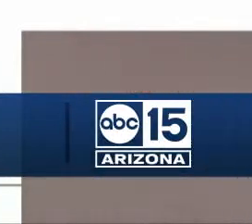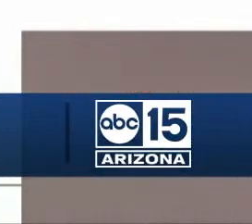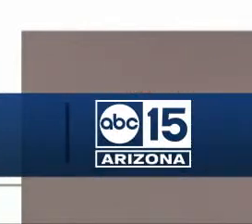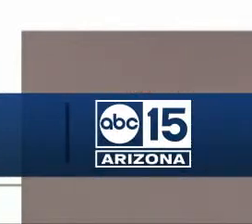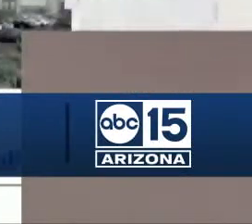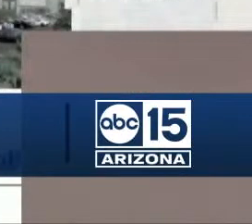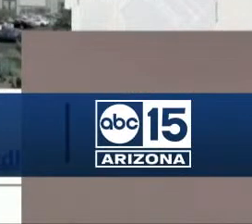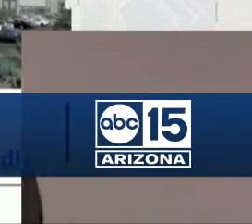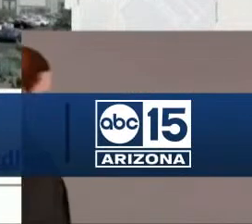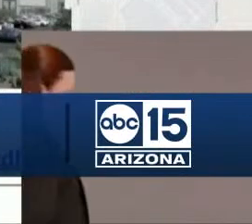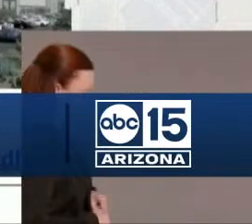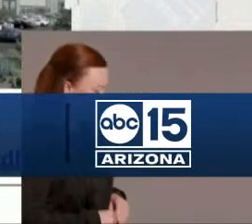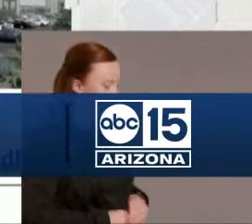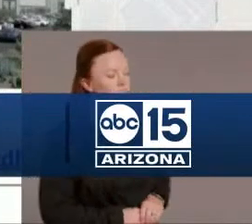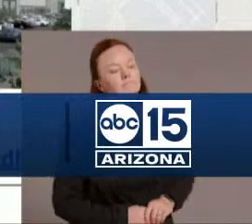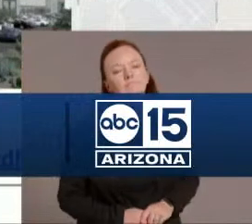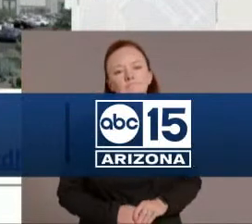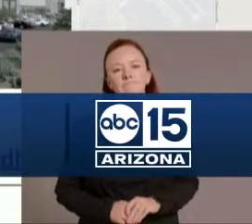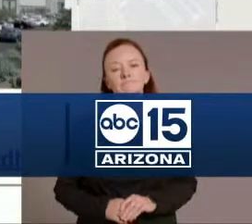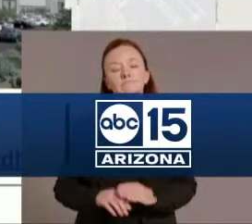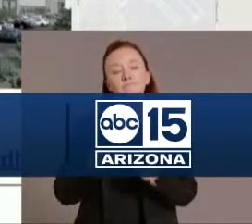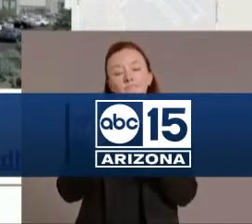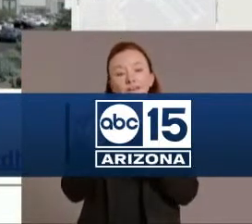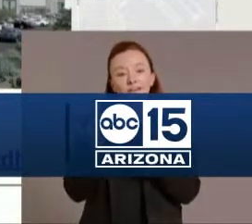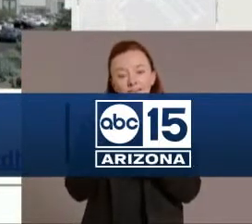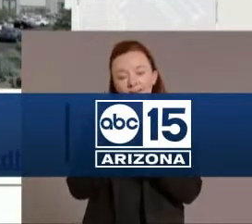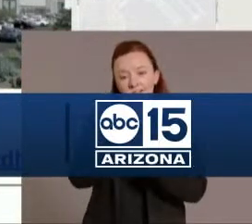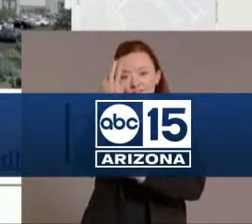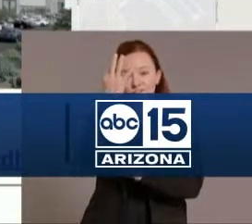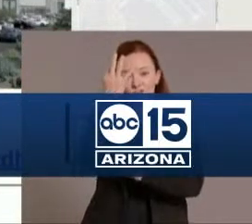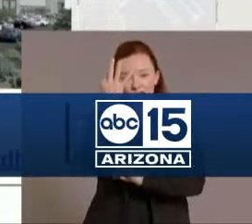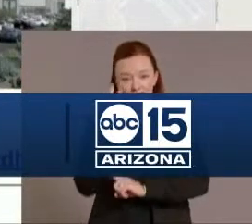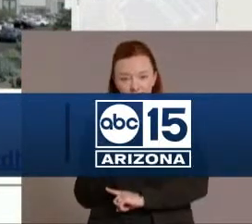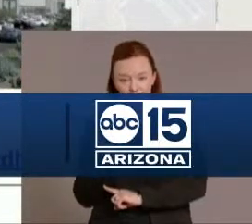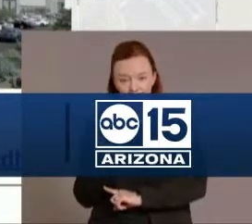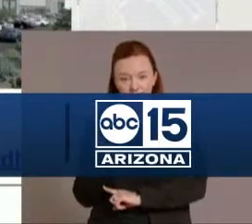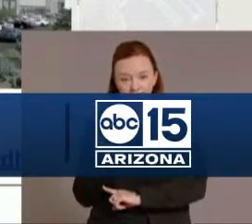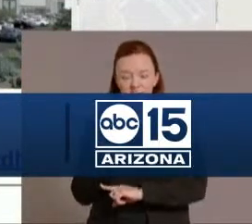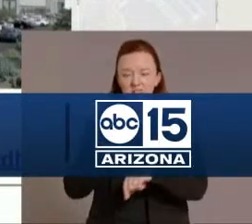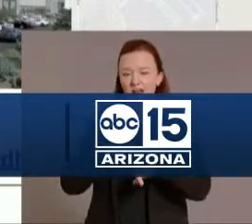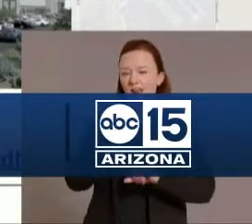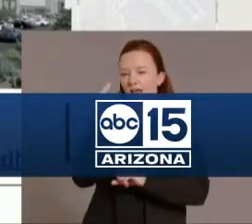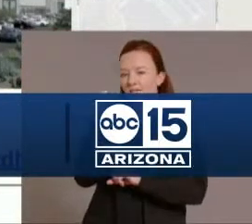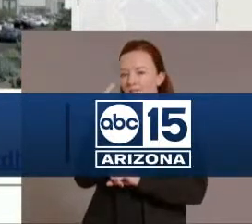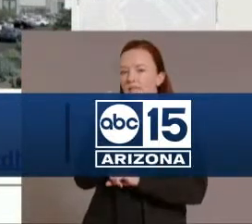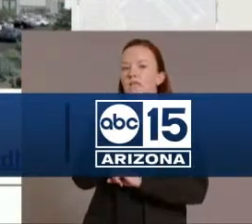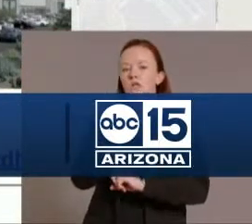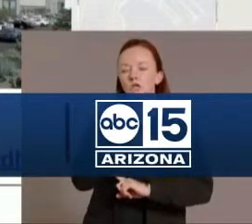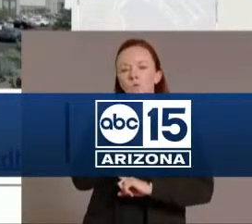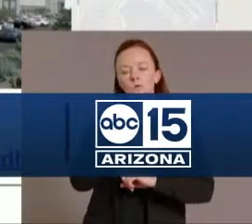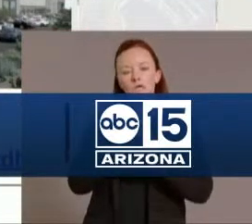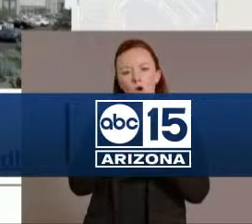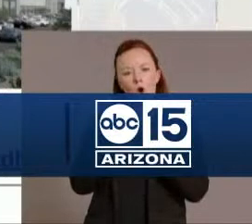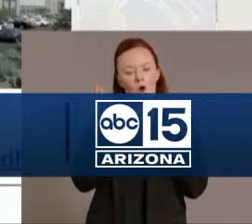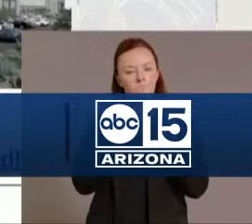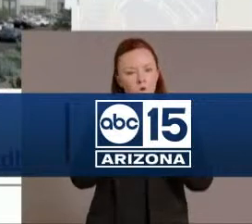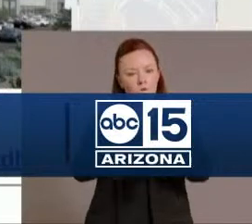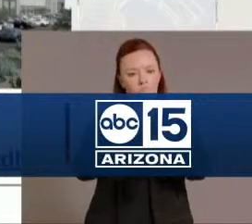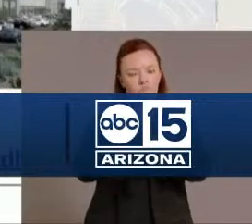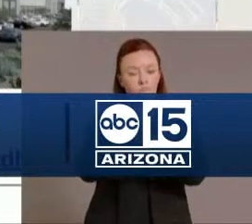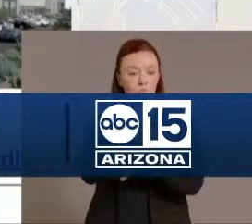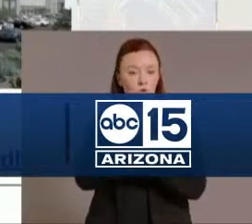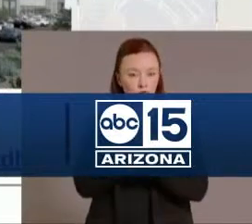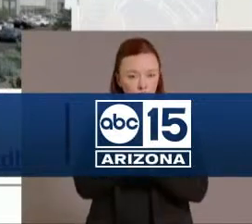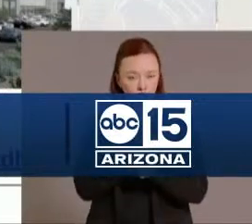Again, we continue to release appointments on Fridays at 11, and we've now got